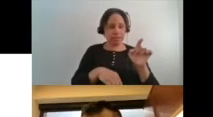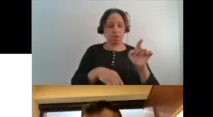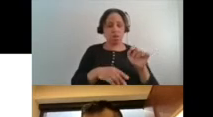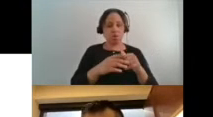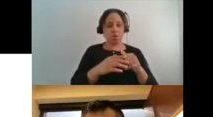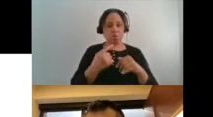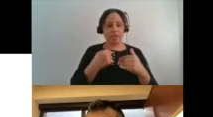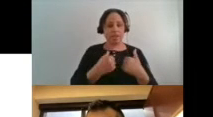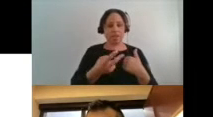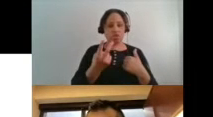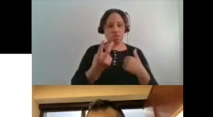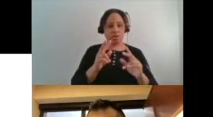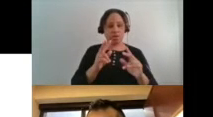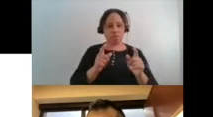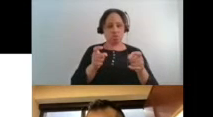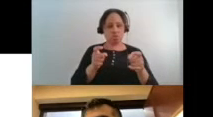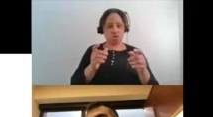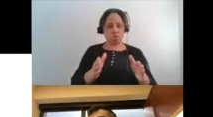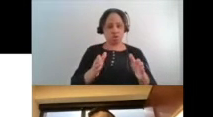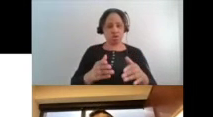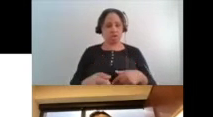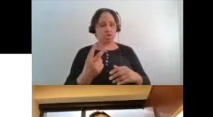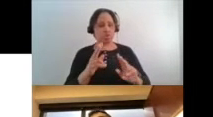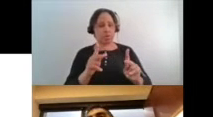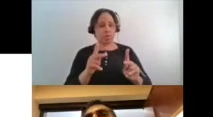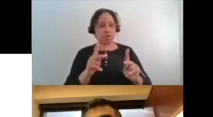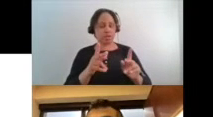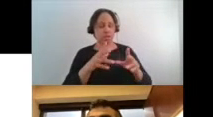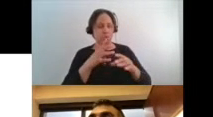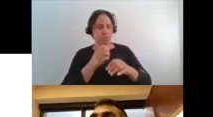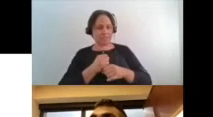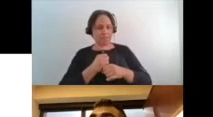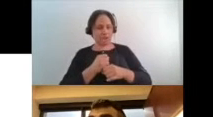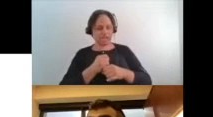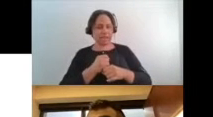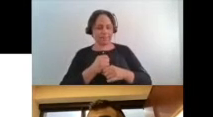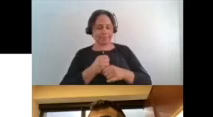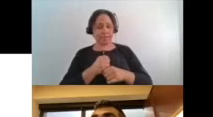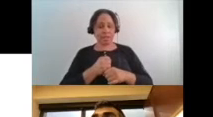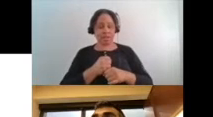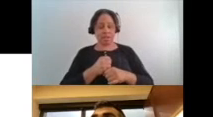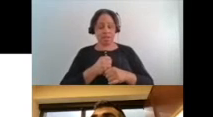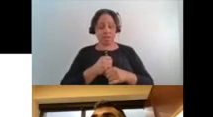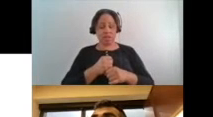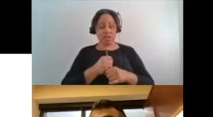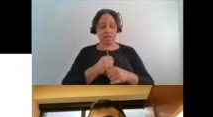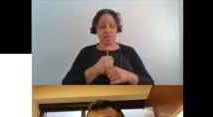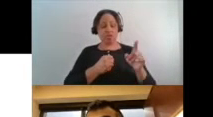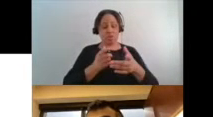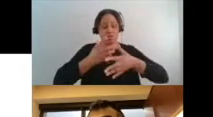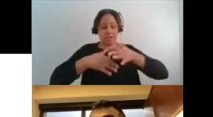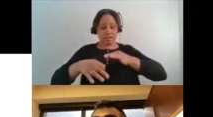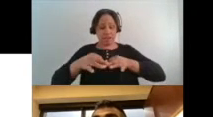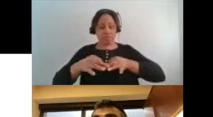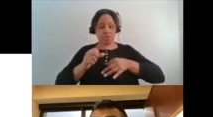two donors and two recipients, and they basically swap kidneys. That way we're helping both families with these incompatible